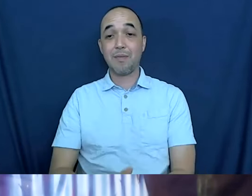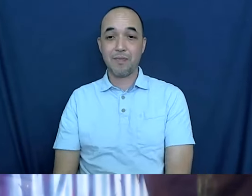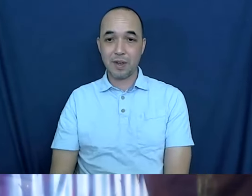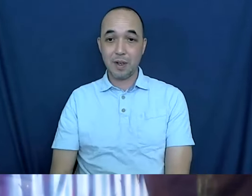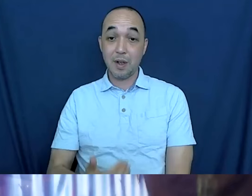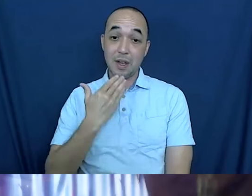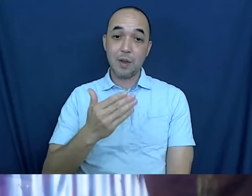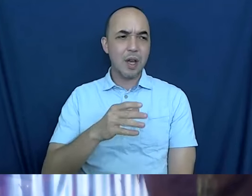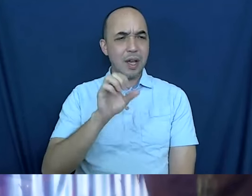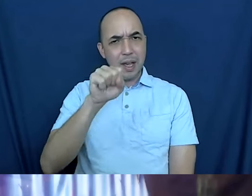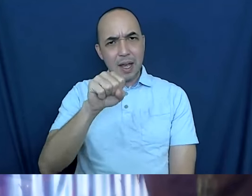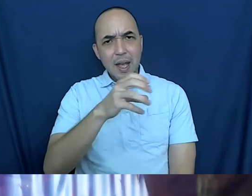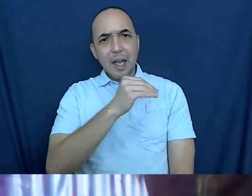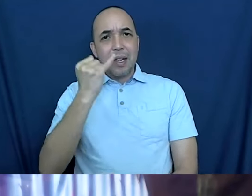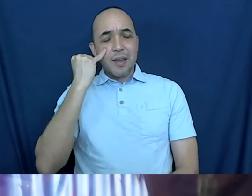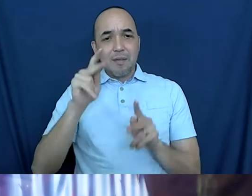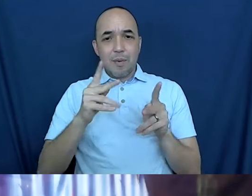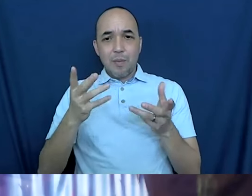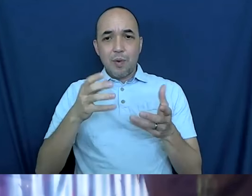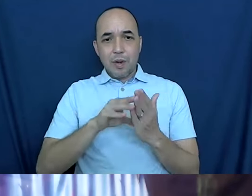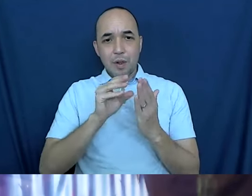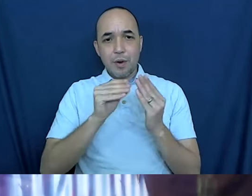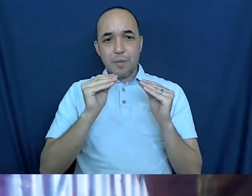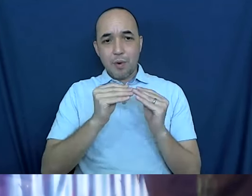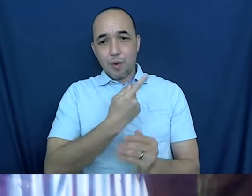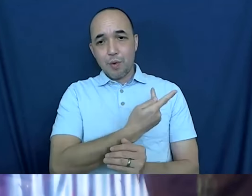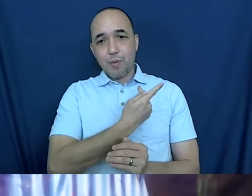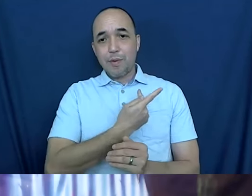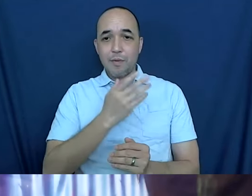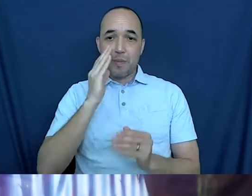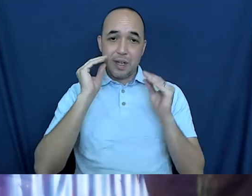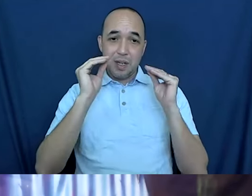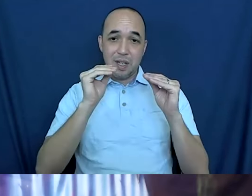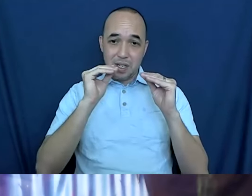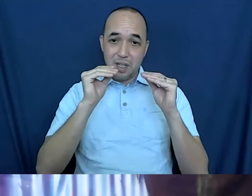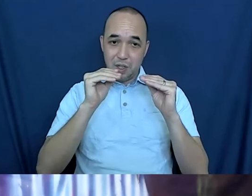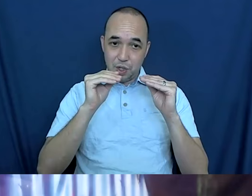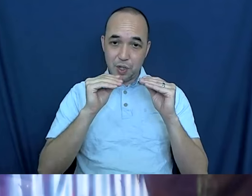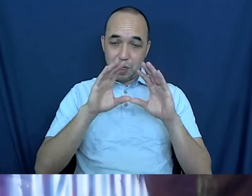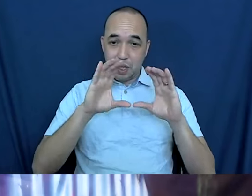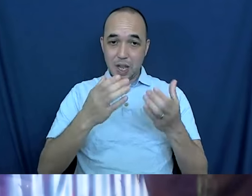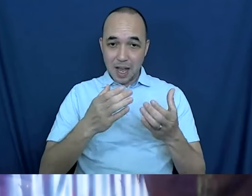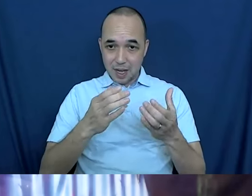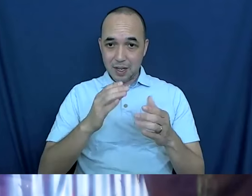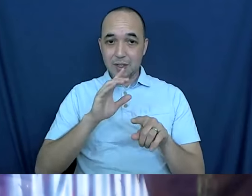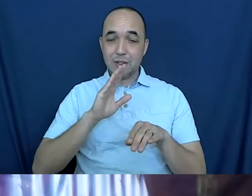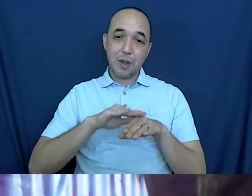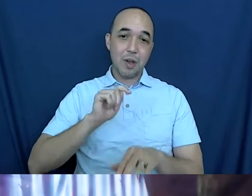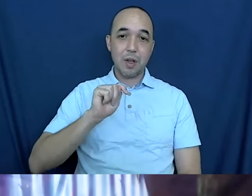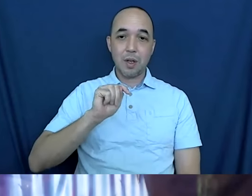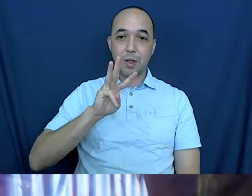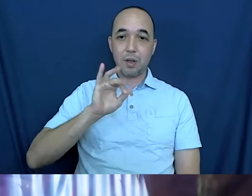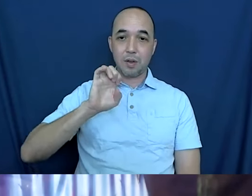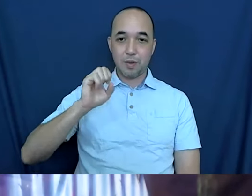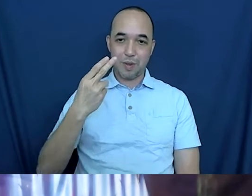if people want to learn more, Gabe and I are going to be teaching a course on puzzles on Twitch coming up. Follow us on socials for information